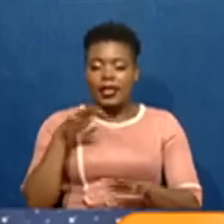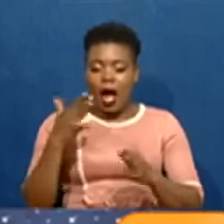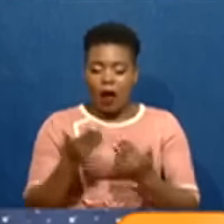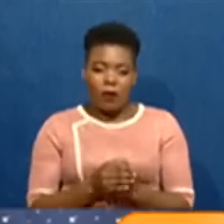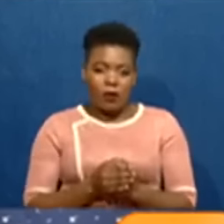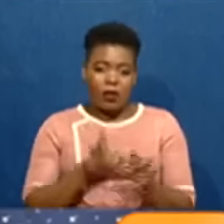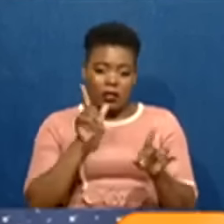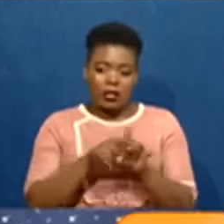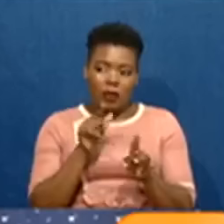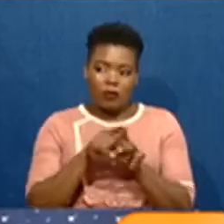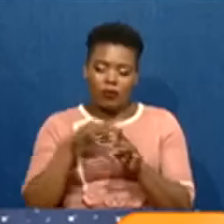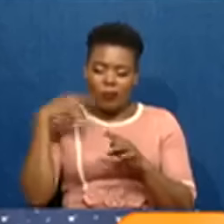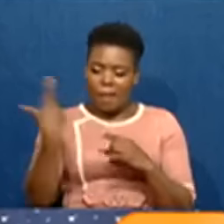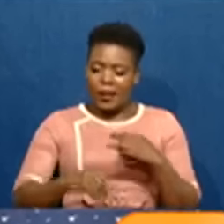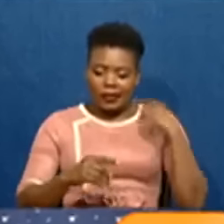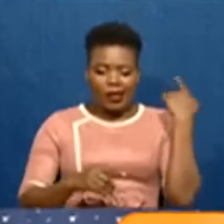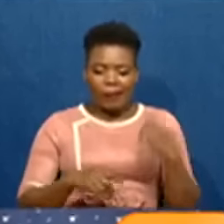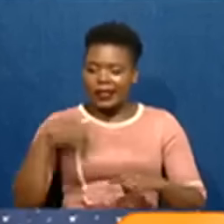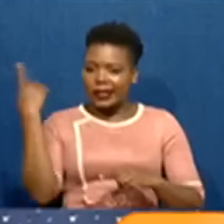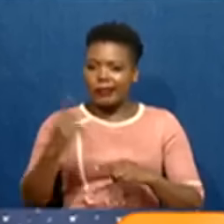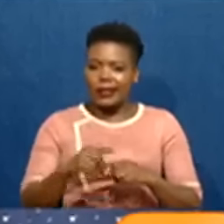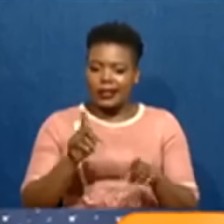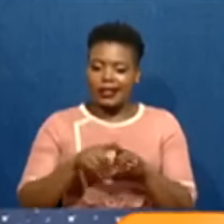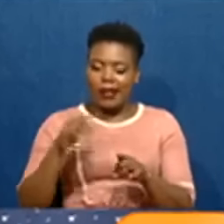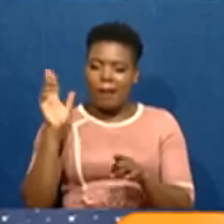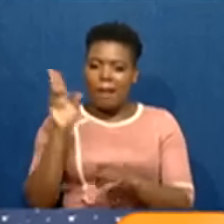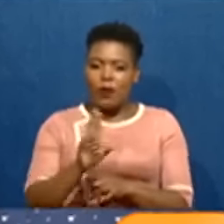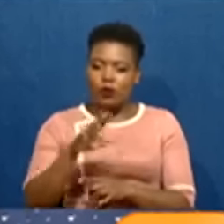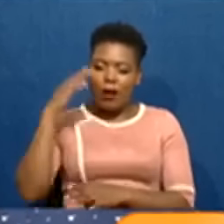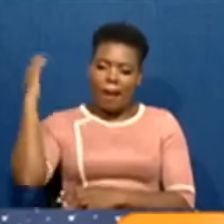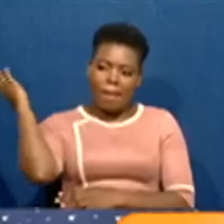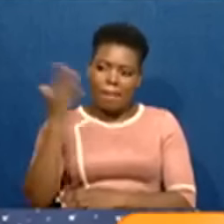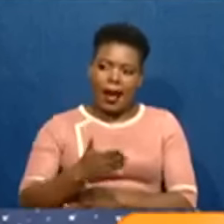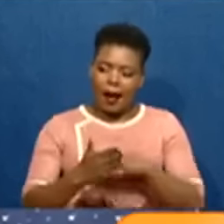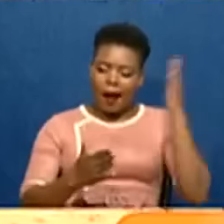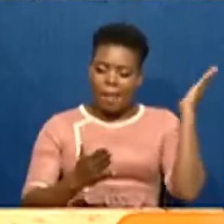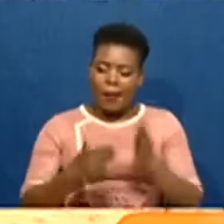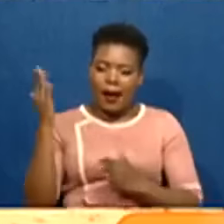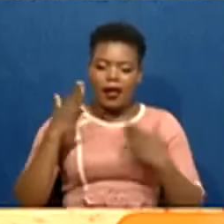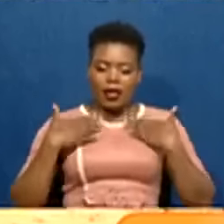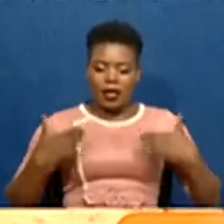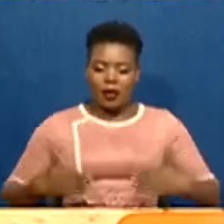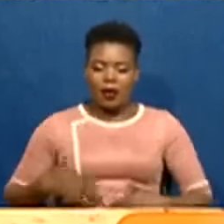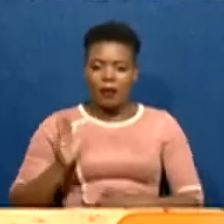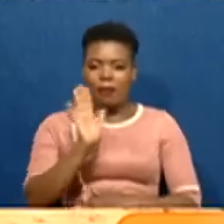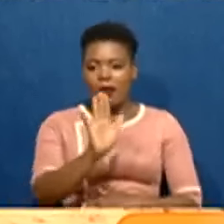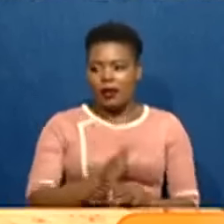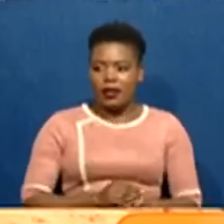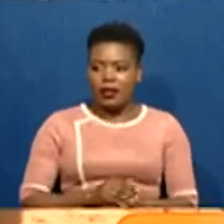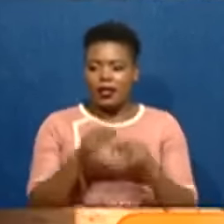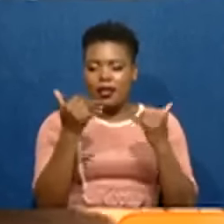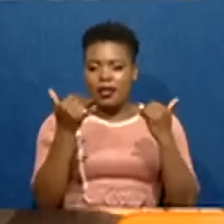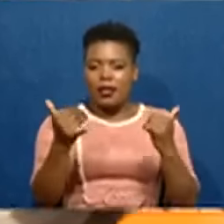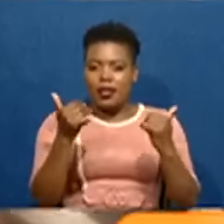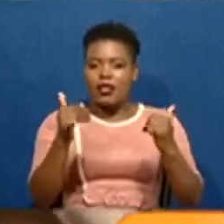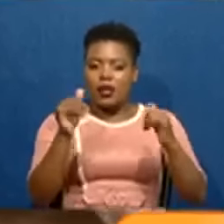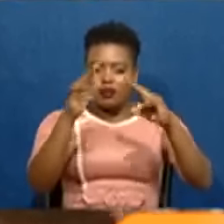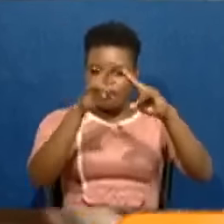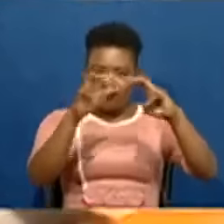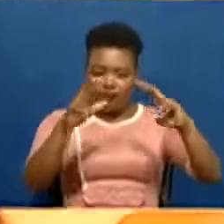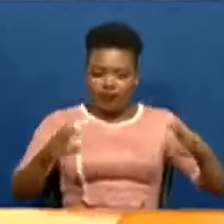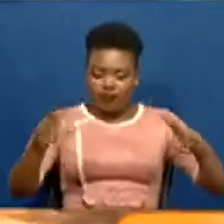was also subjected to beating, cuttings, several parts of his body. Kwa sasa msako